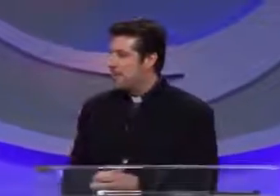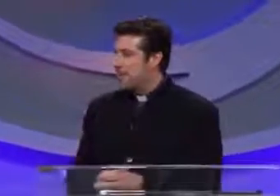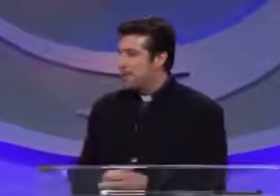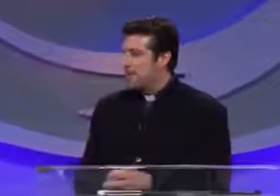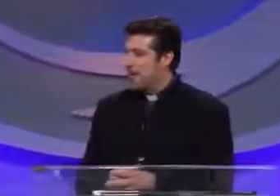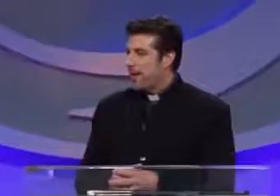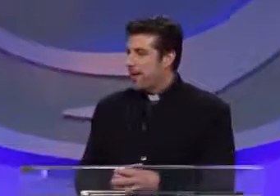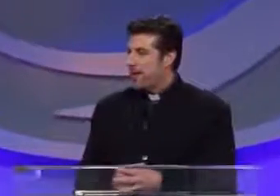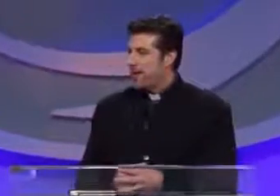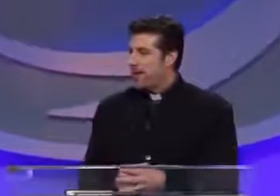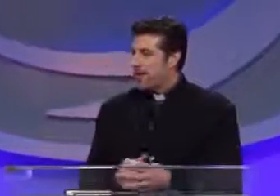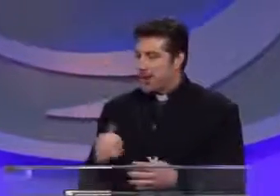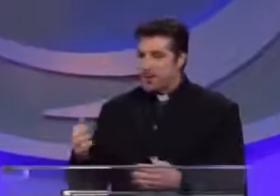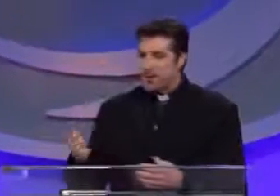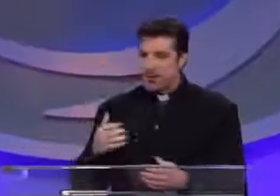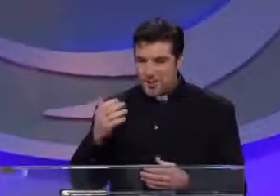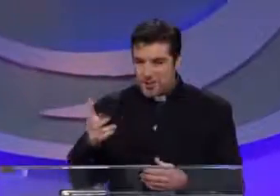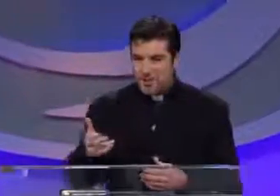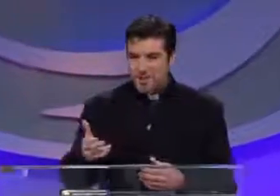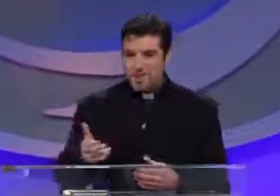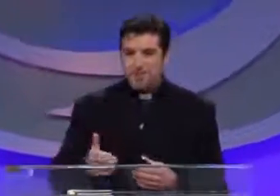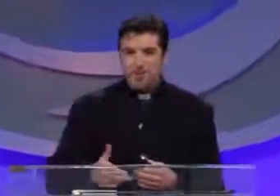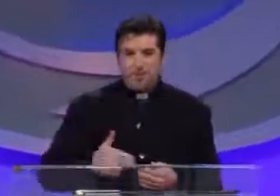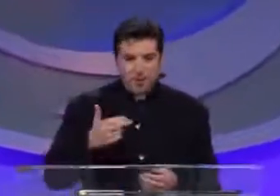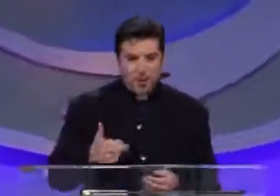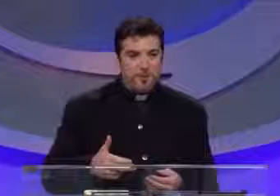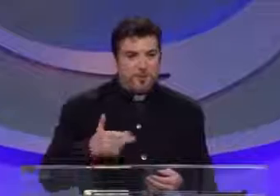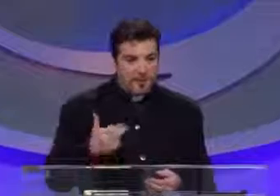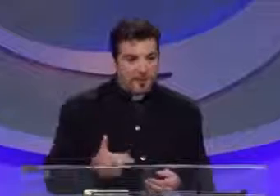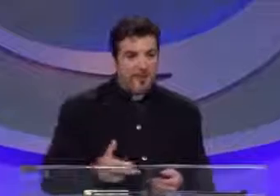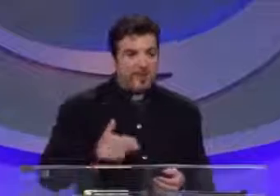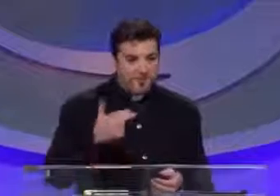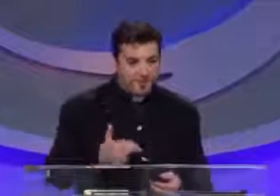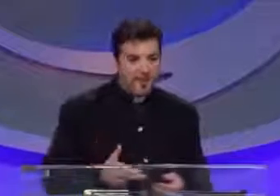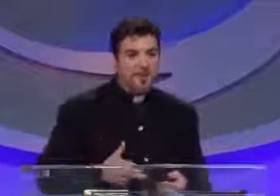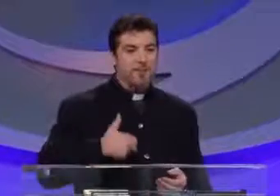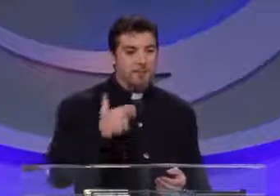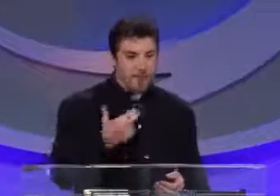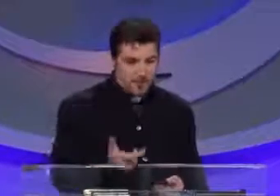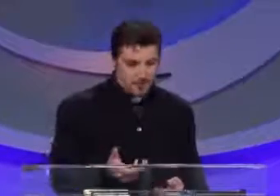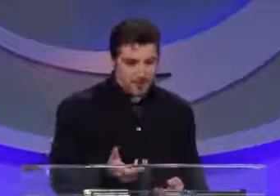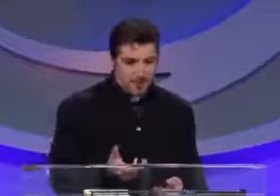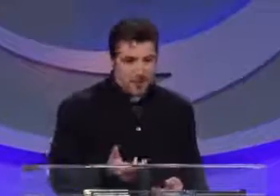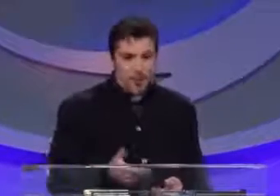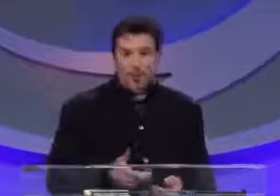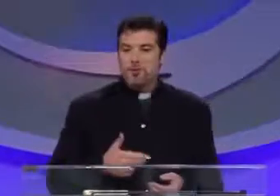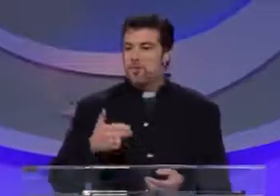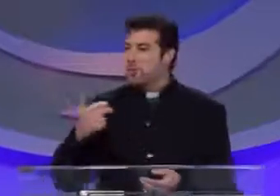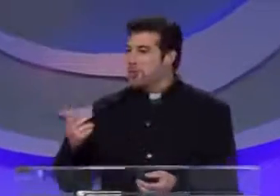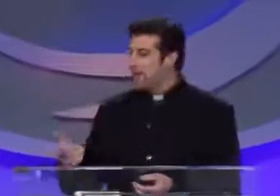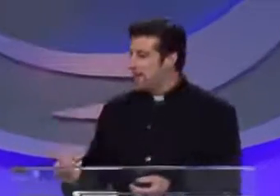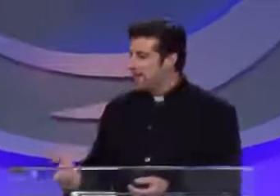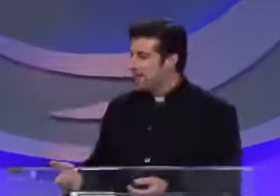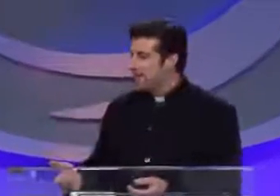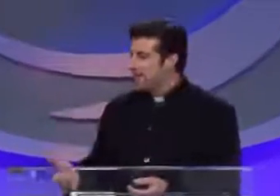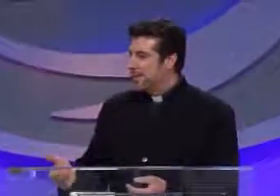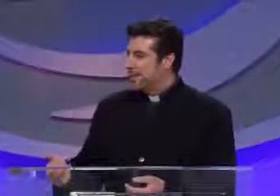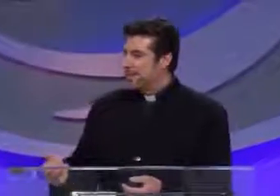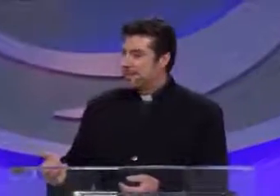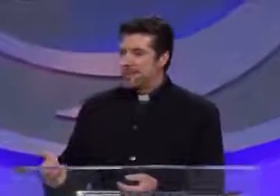ministry and we'd like you to share your ministry with the Roman Catholic Charismatic Renewal. Would you be